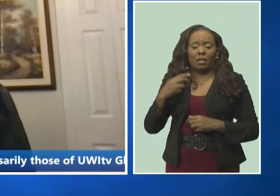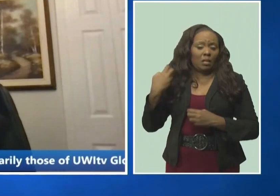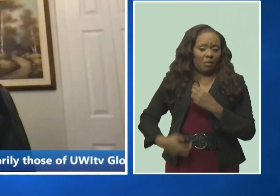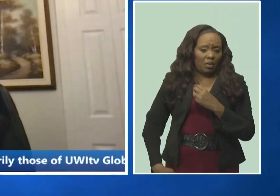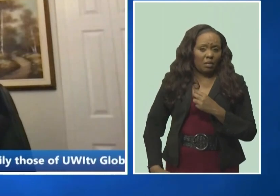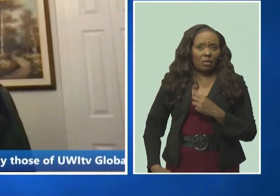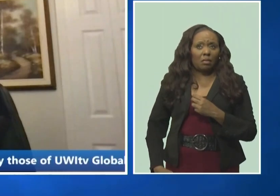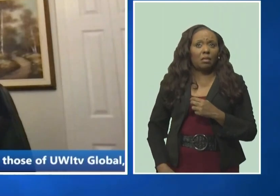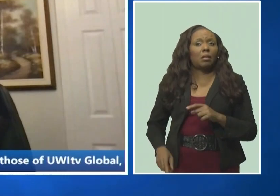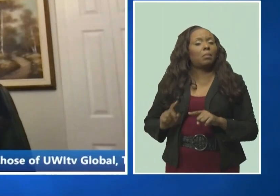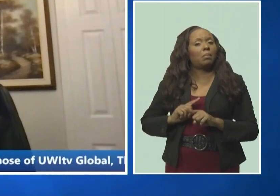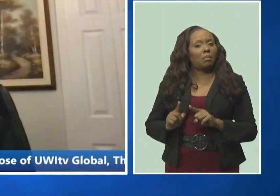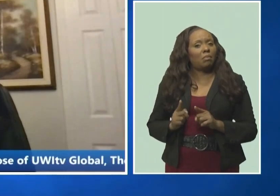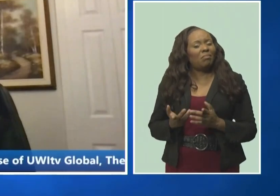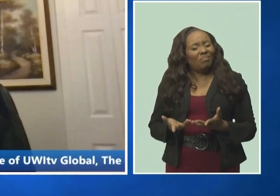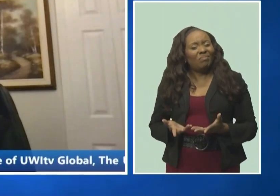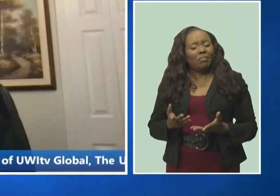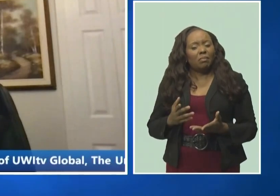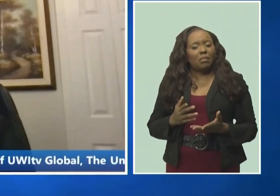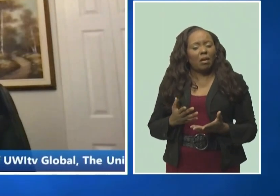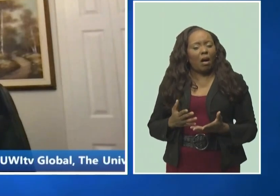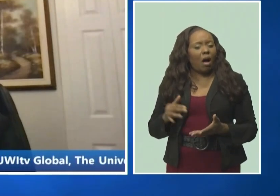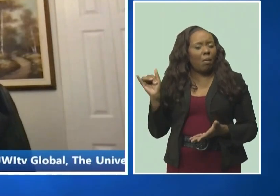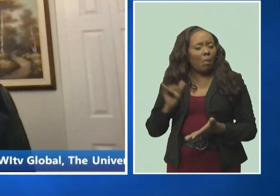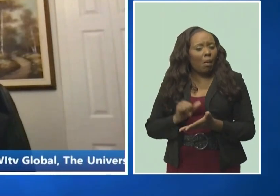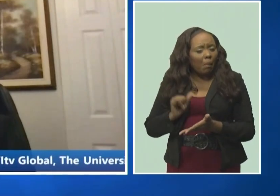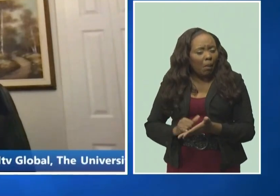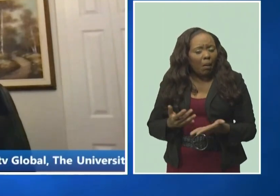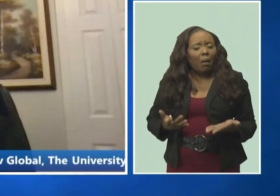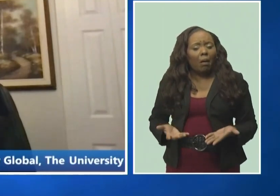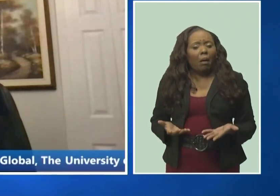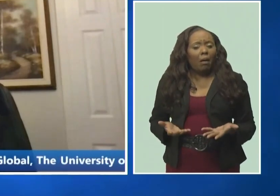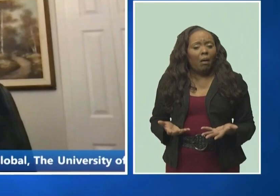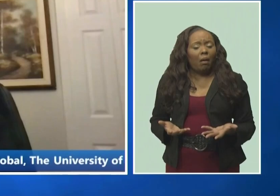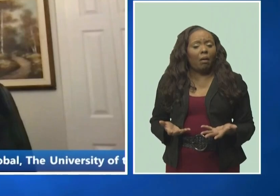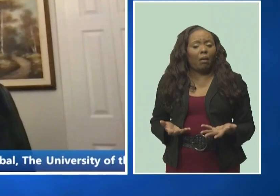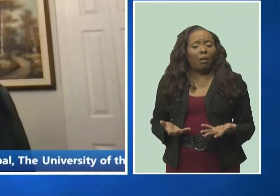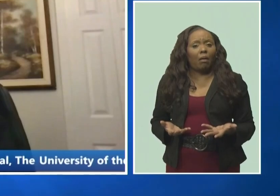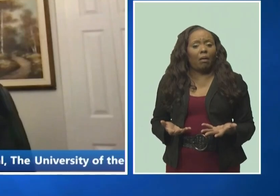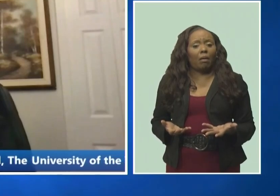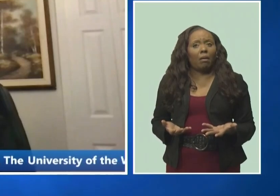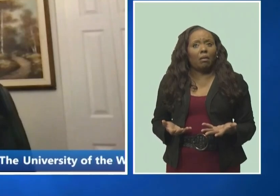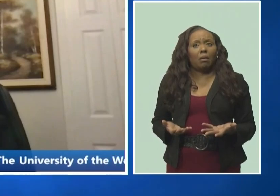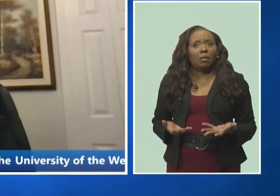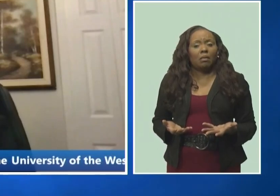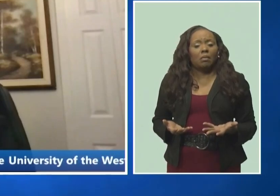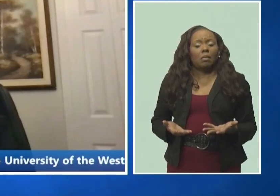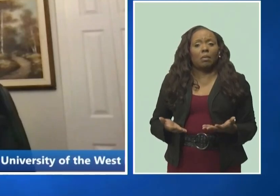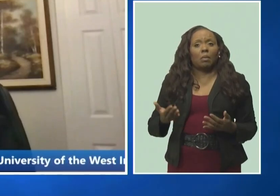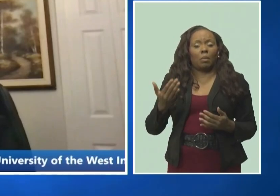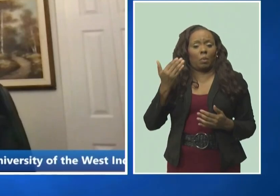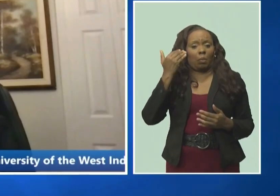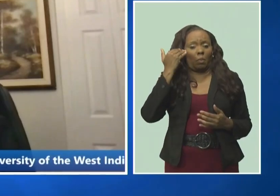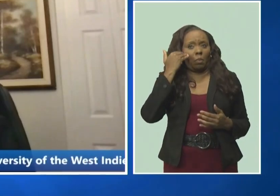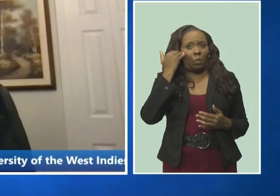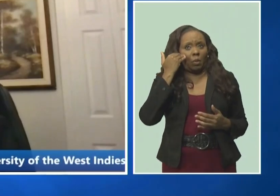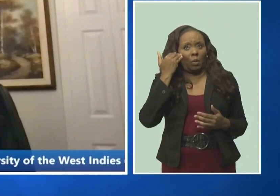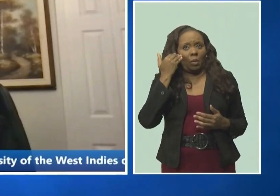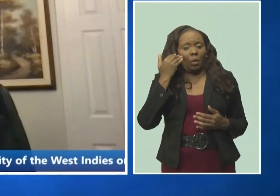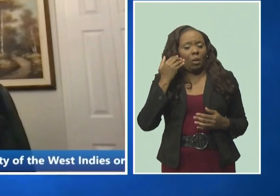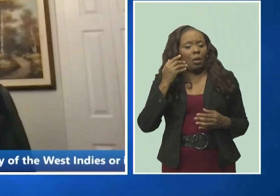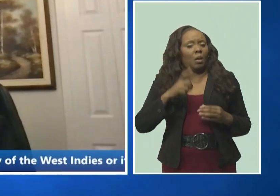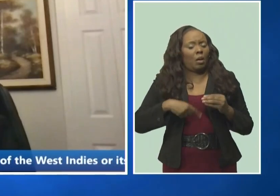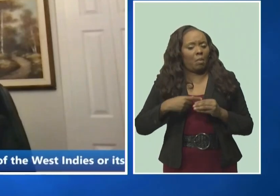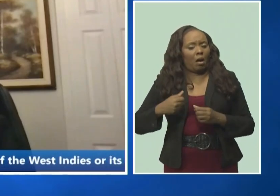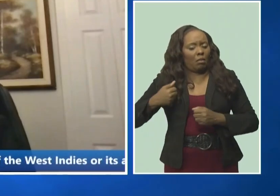if not impossible. And despite the bravado and of the Israeli guards, military